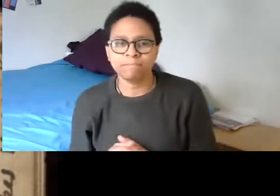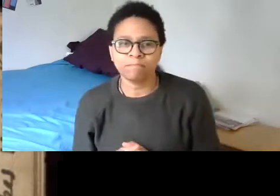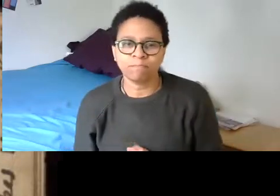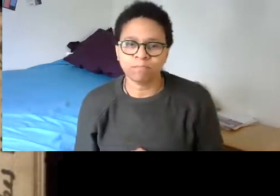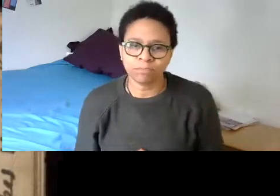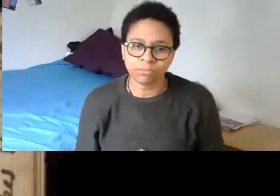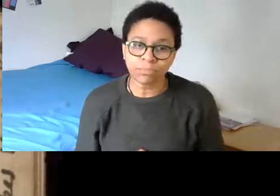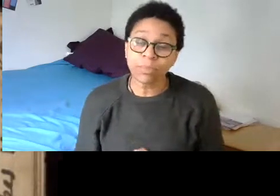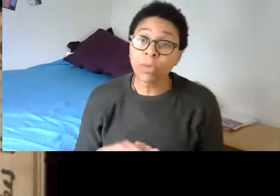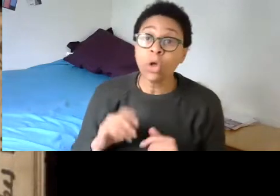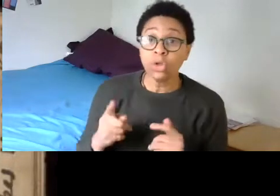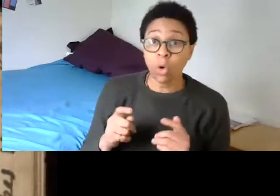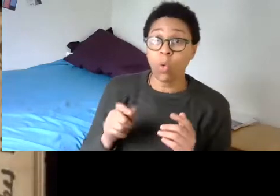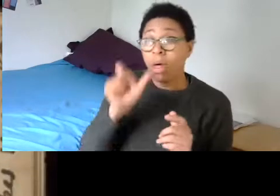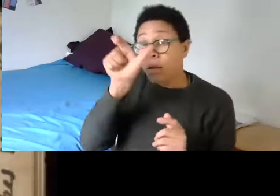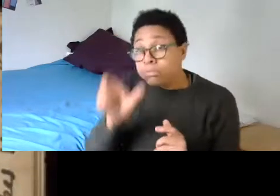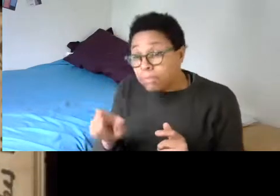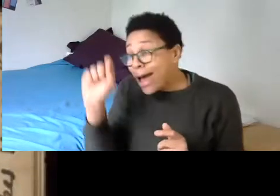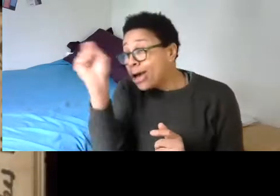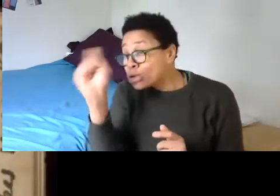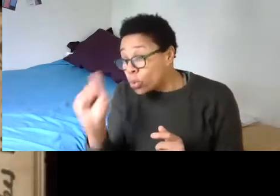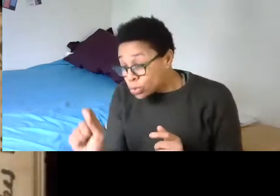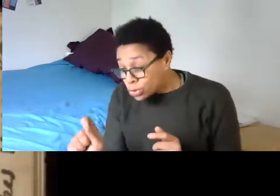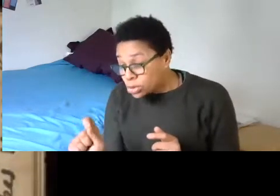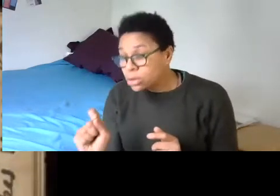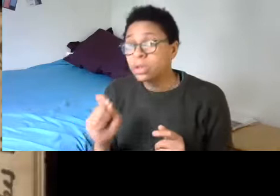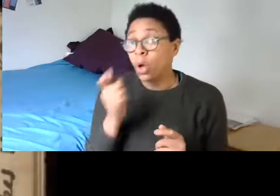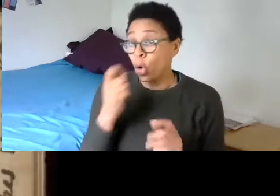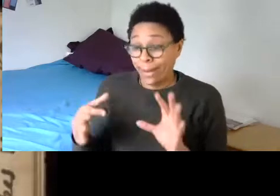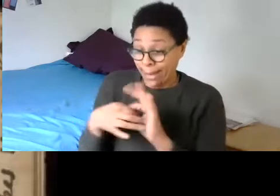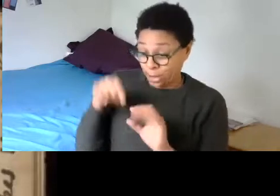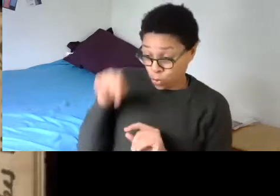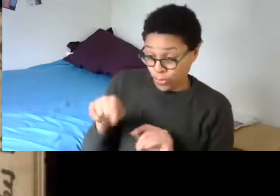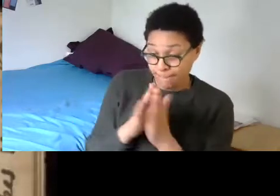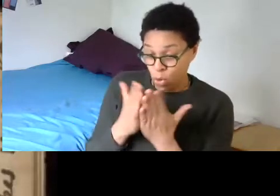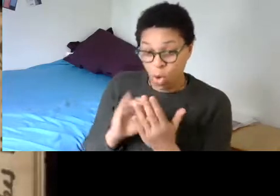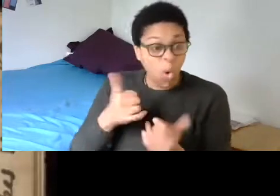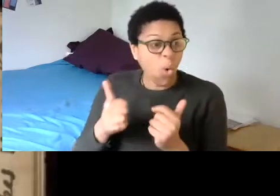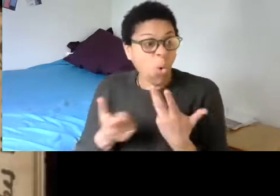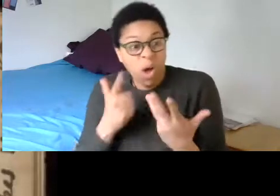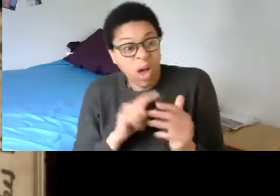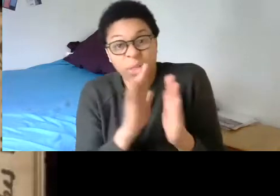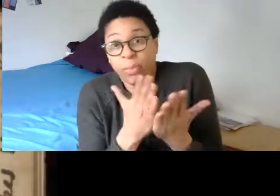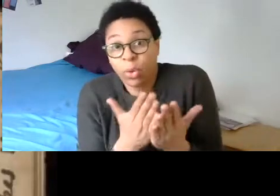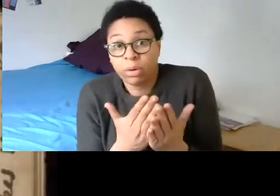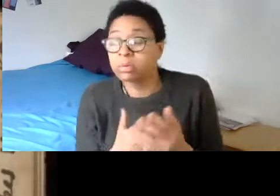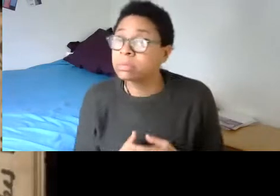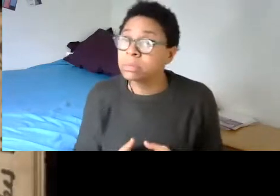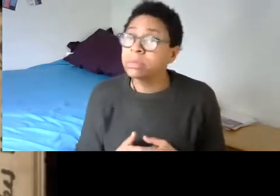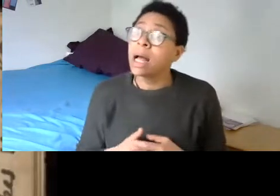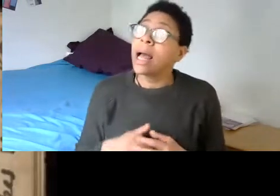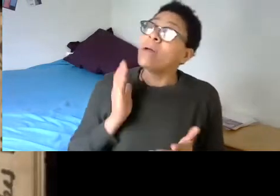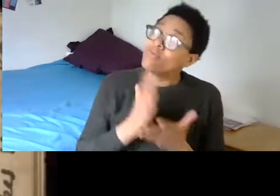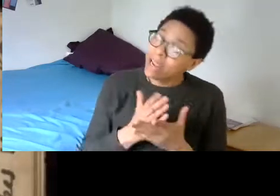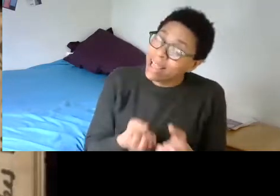the subject of the book, or they can simply be the book that was closest to hand. Ultimately, the words and images added to these white spaces can reveal the